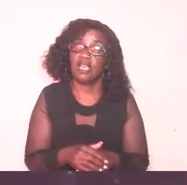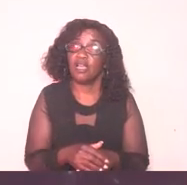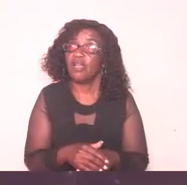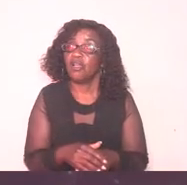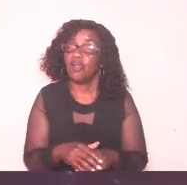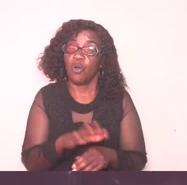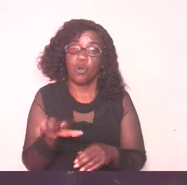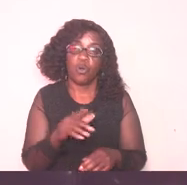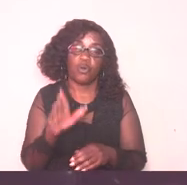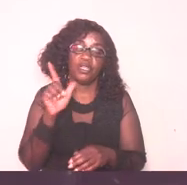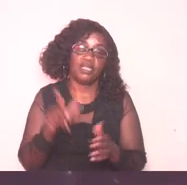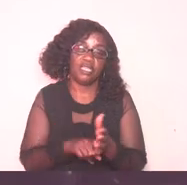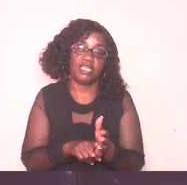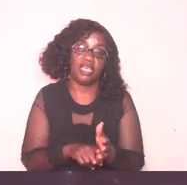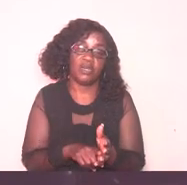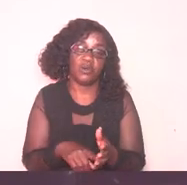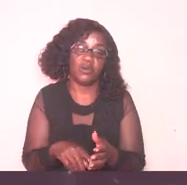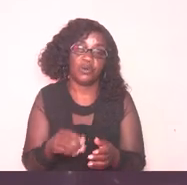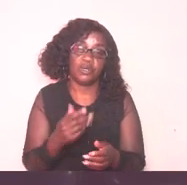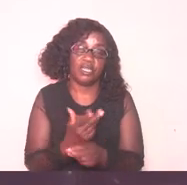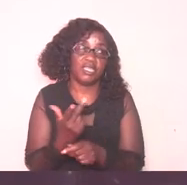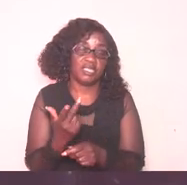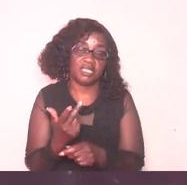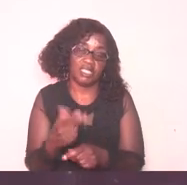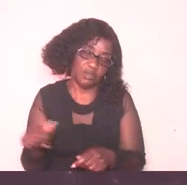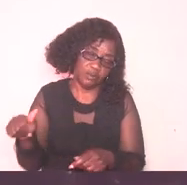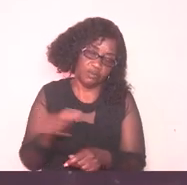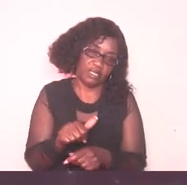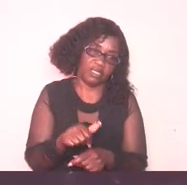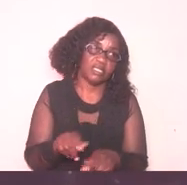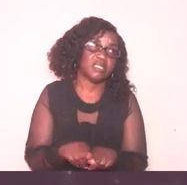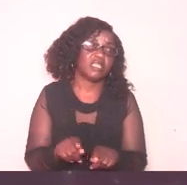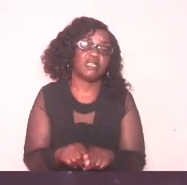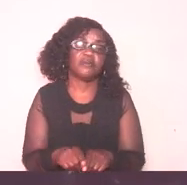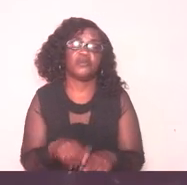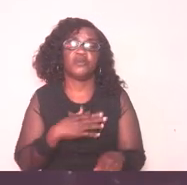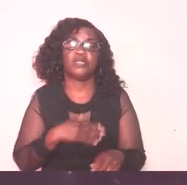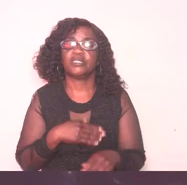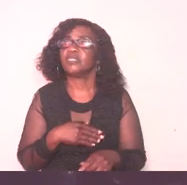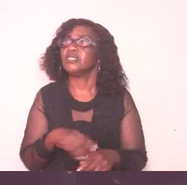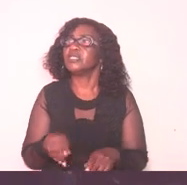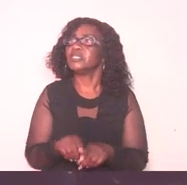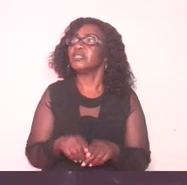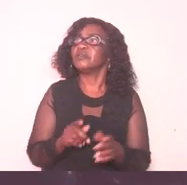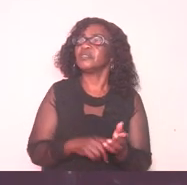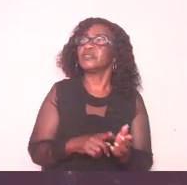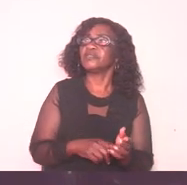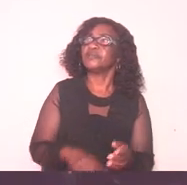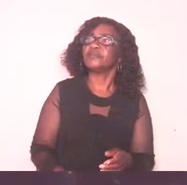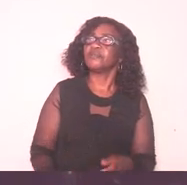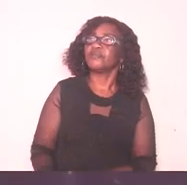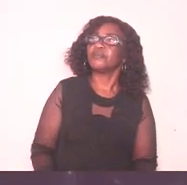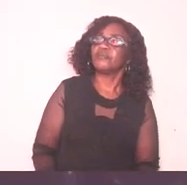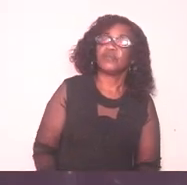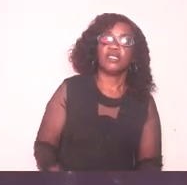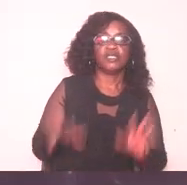oh, the legal age should be raised to 18, right? We think conservative Twitter spaces that want to institutionalize sex, like what Gossi tell you, right,